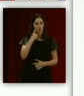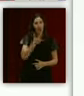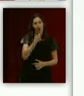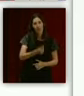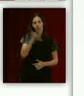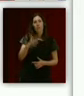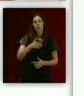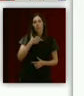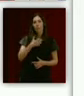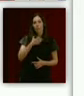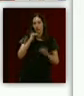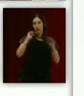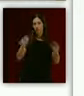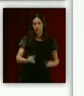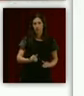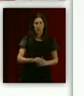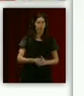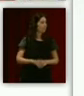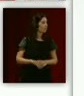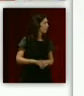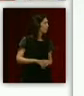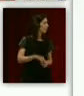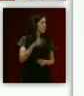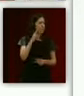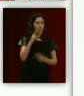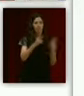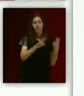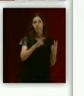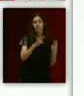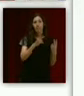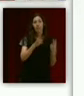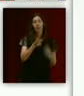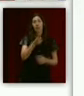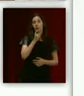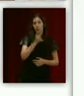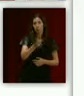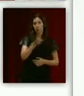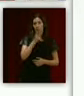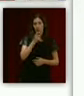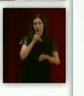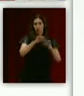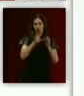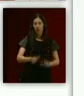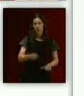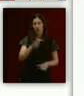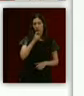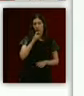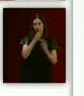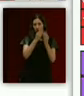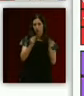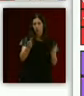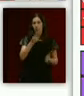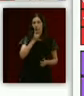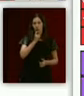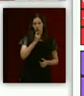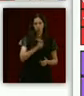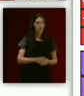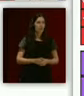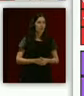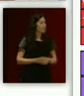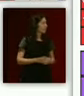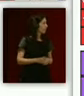of letters, we use attenuation because contrast was less of a problem.